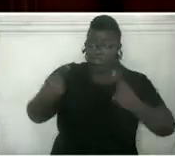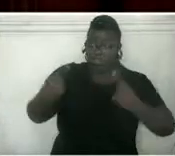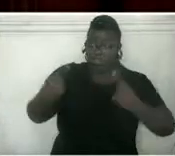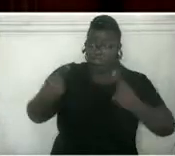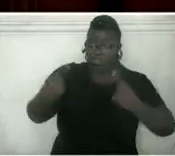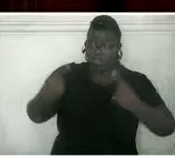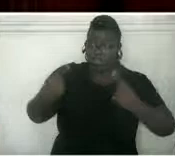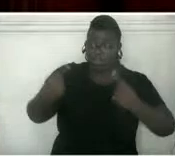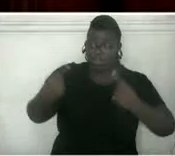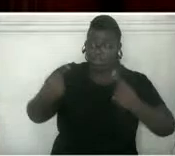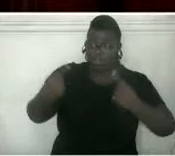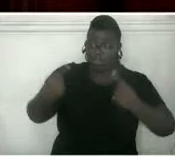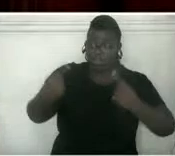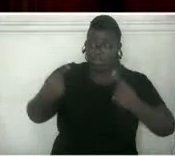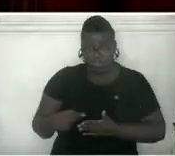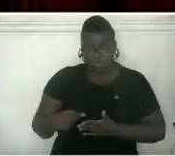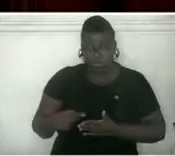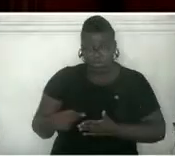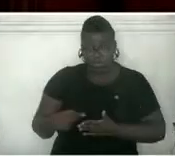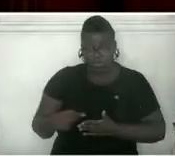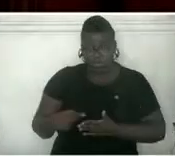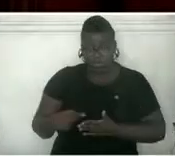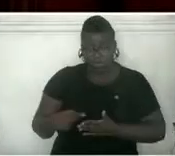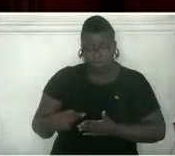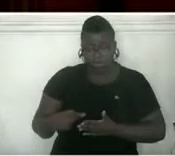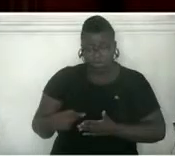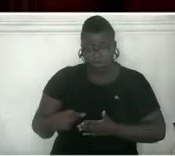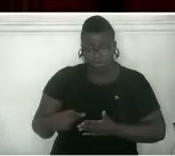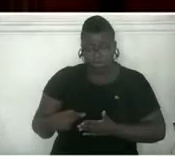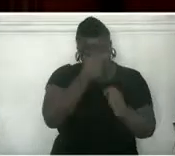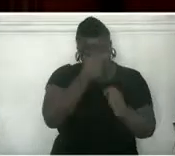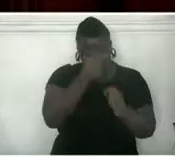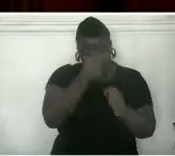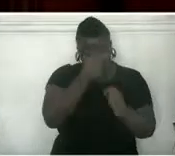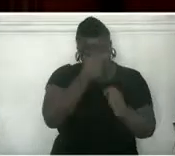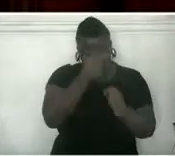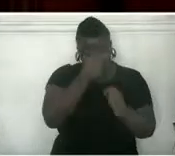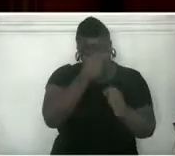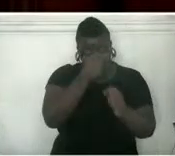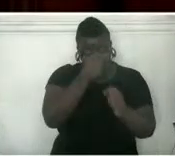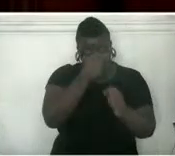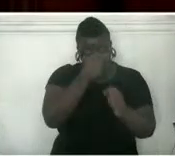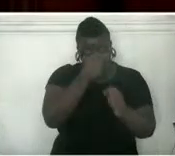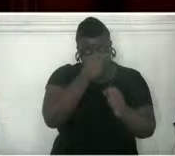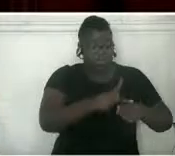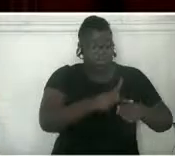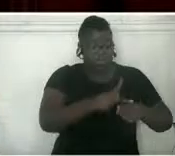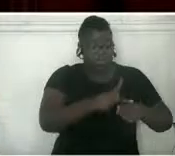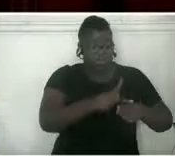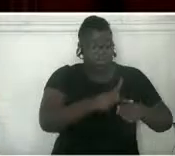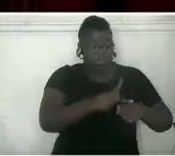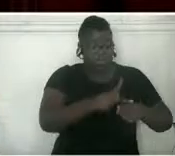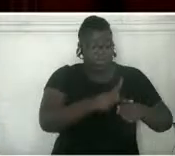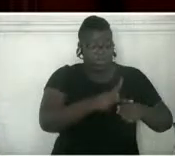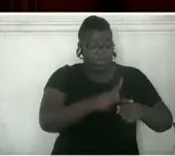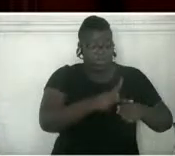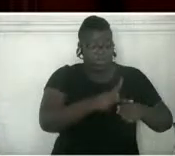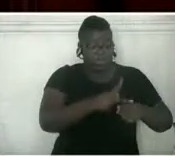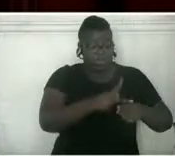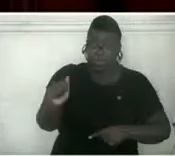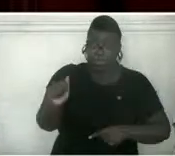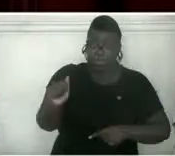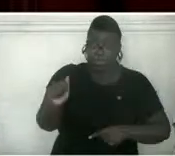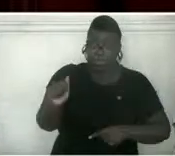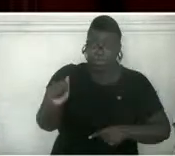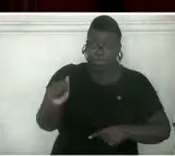weeks. Honourable Speaker, in preparation for this SOPA, we reached out and